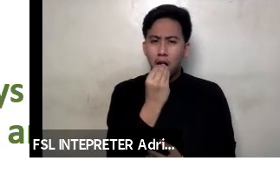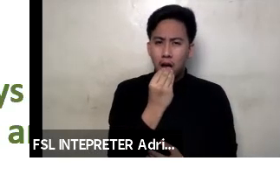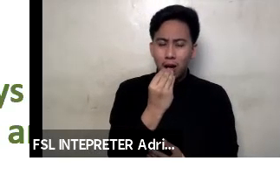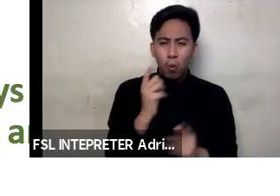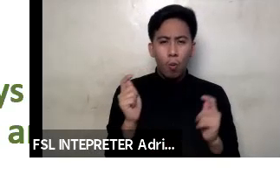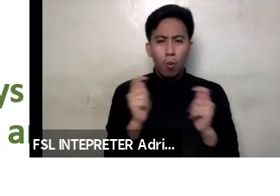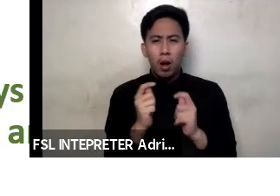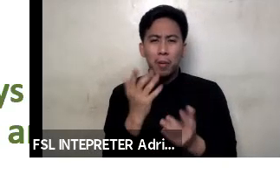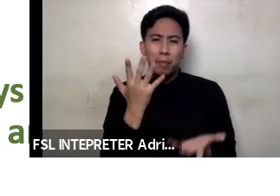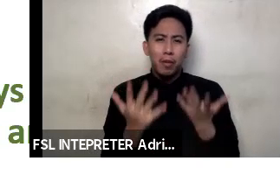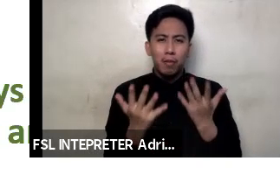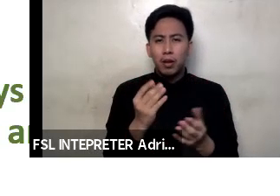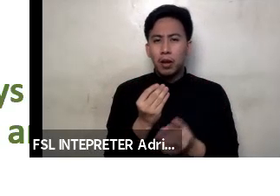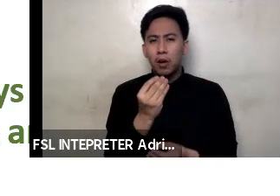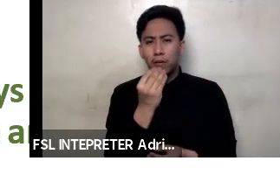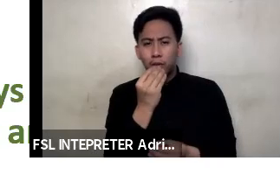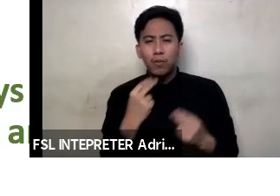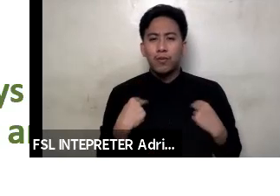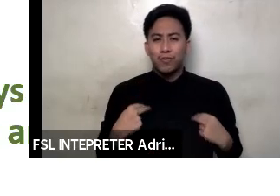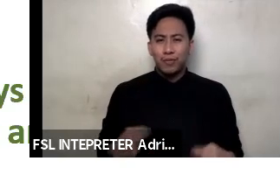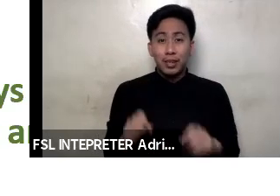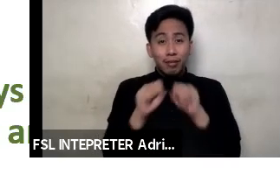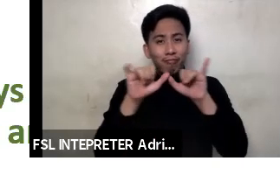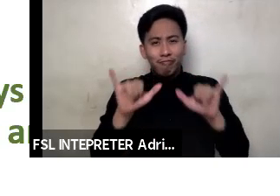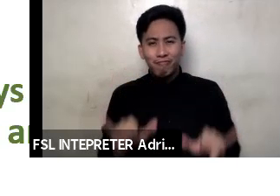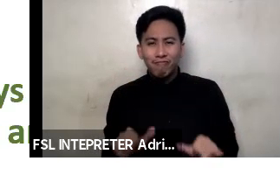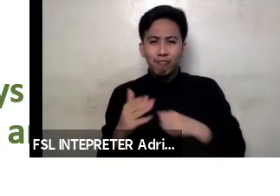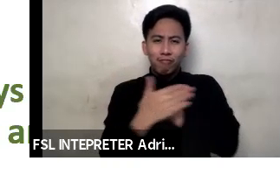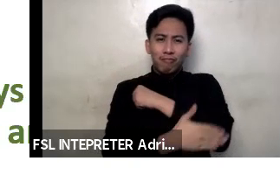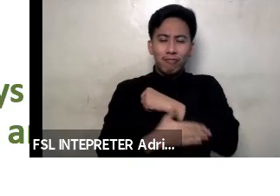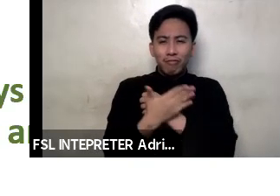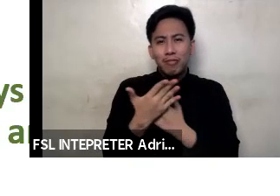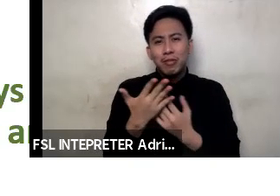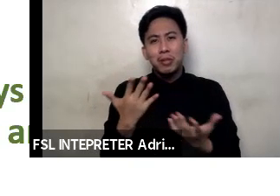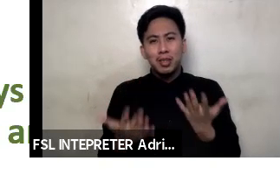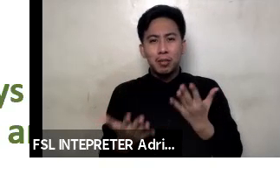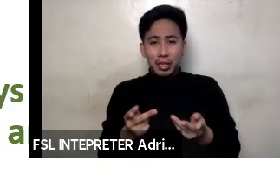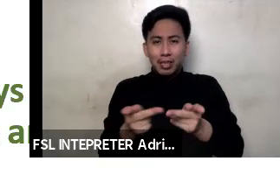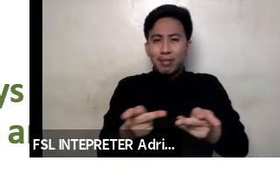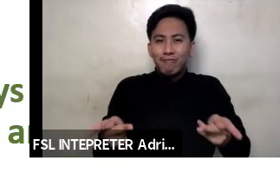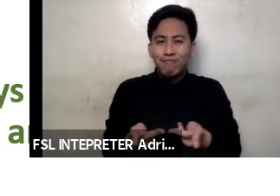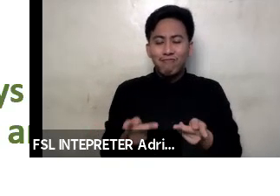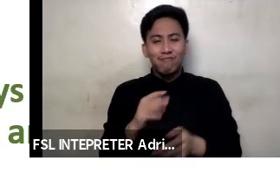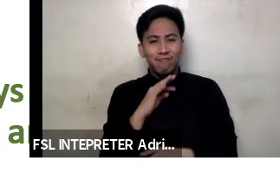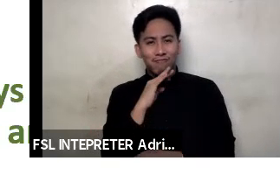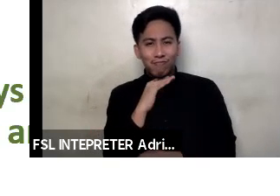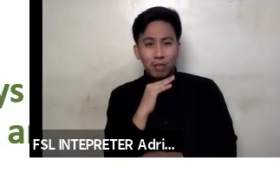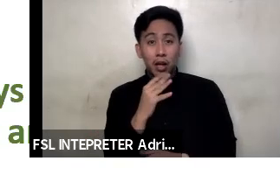baka poor ang food system, poor ang water sanitation and hygiene environment. Baka mataas ang socio-cultural barriers like yung